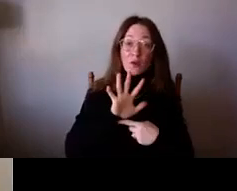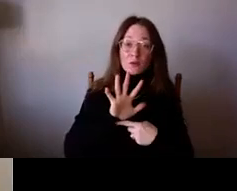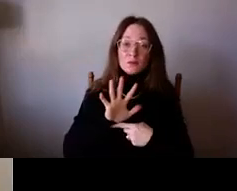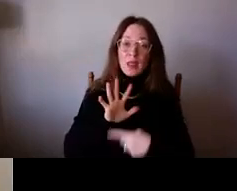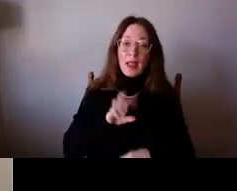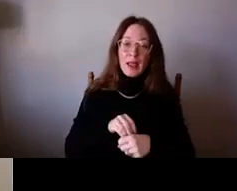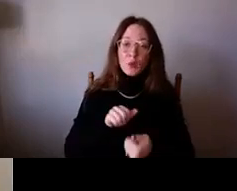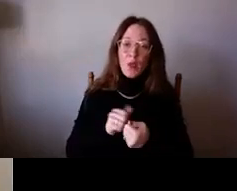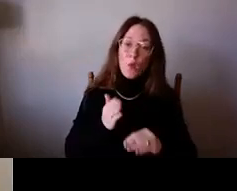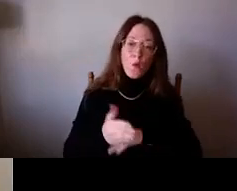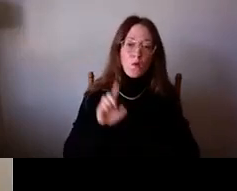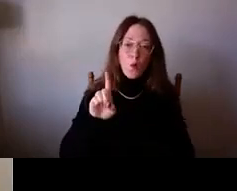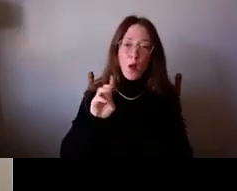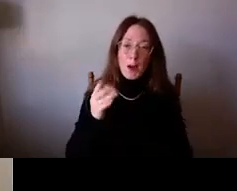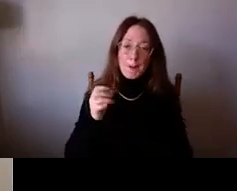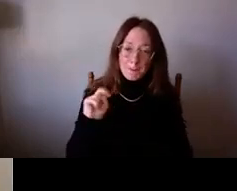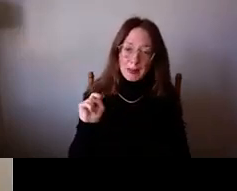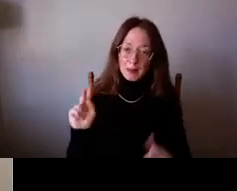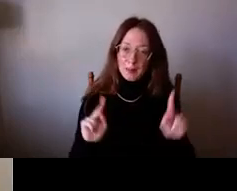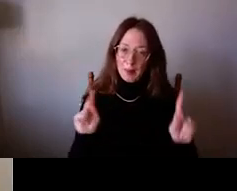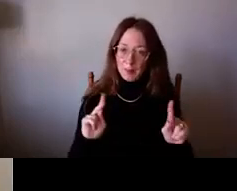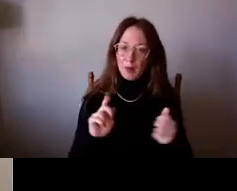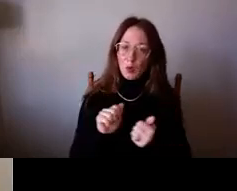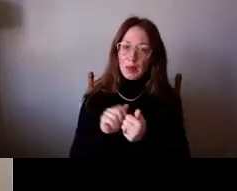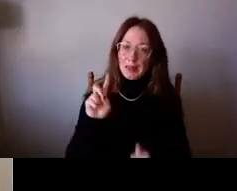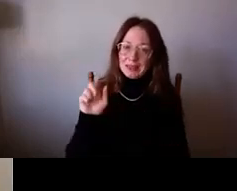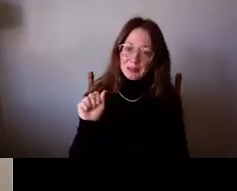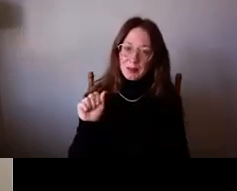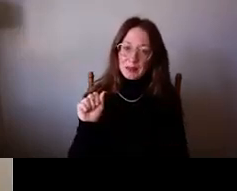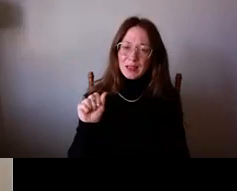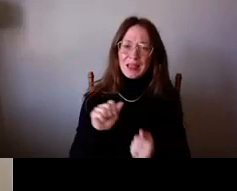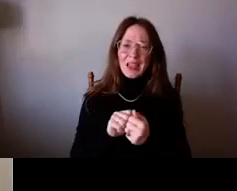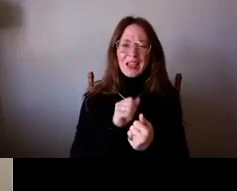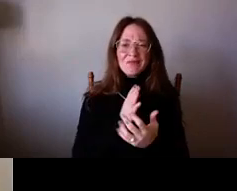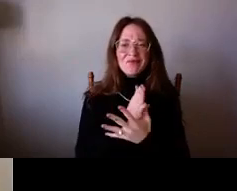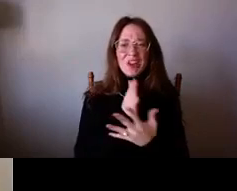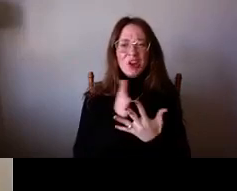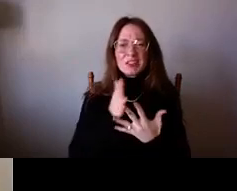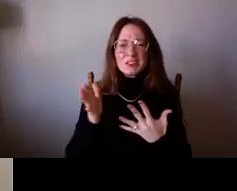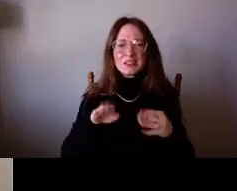million individuals with disabilities at various stages of the VR process.